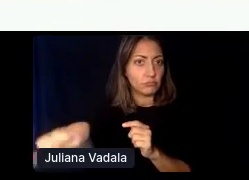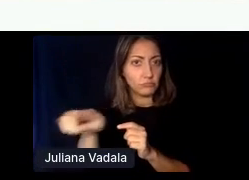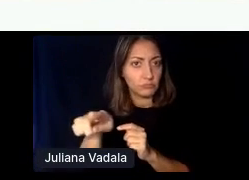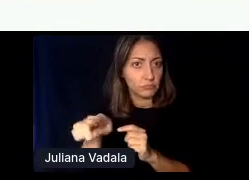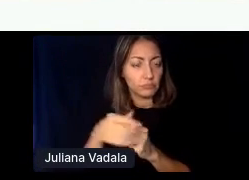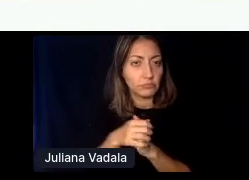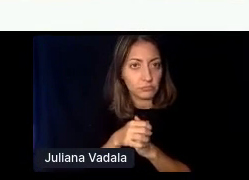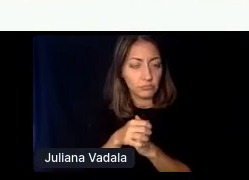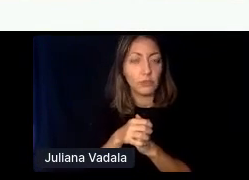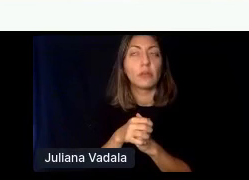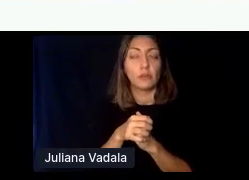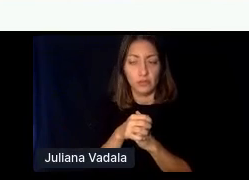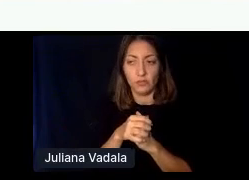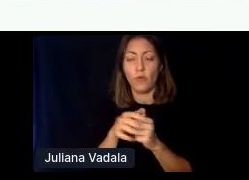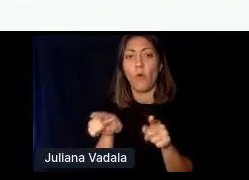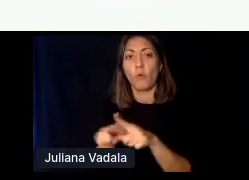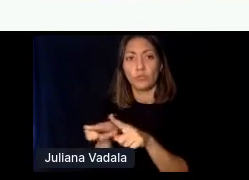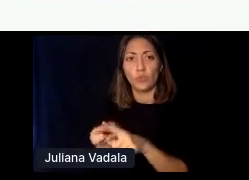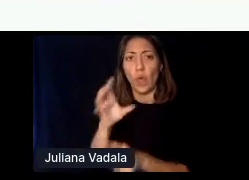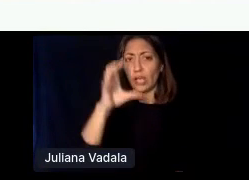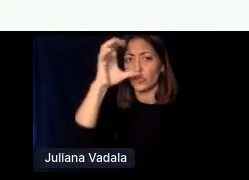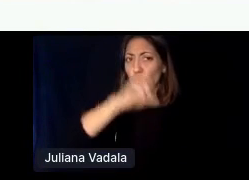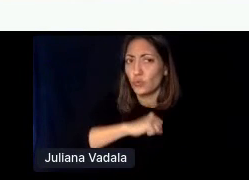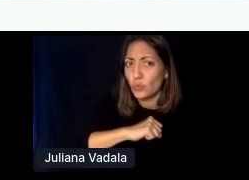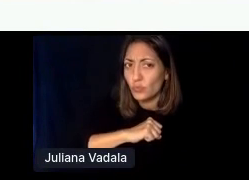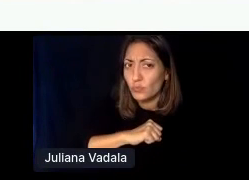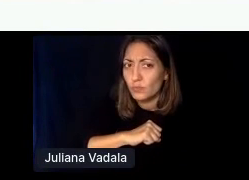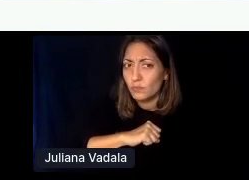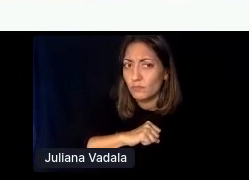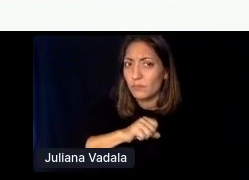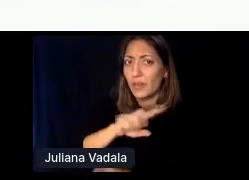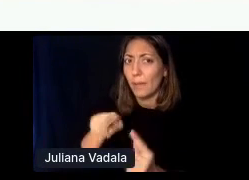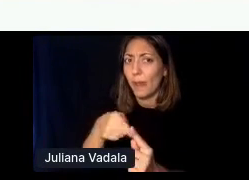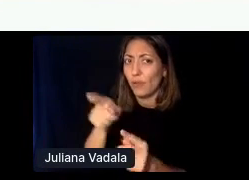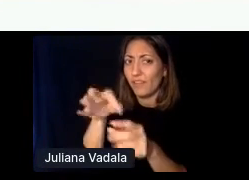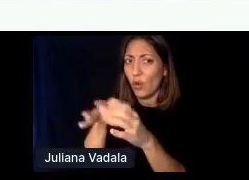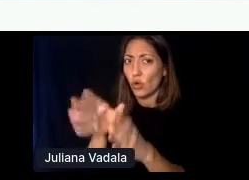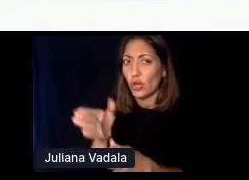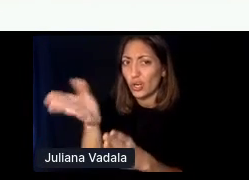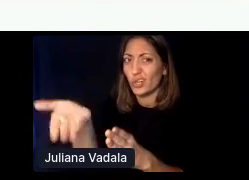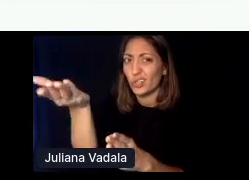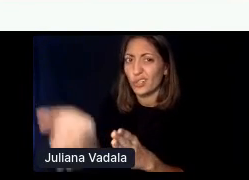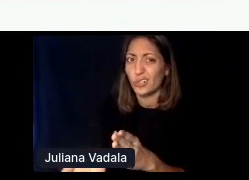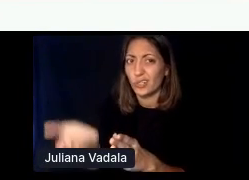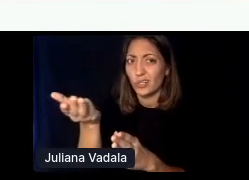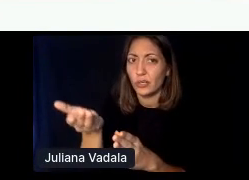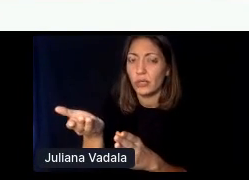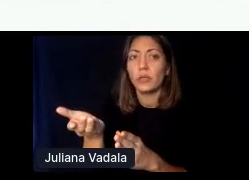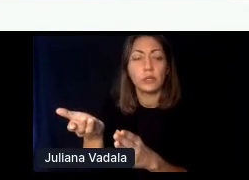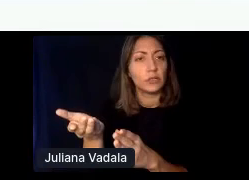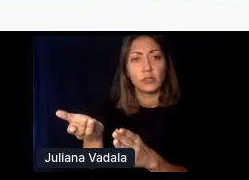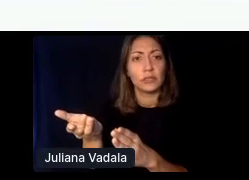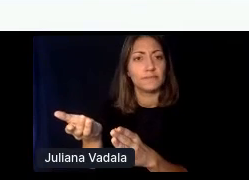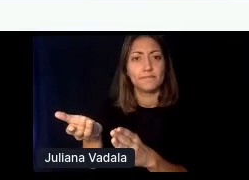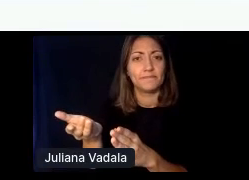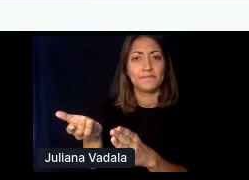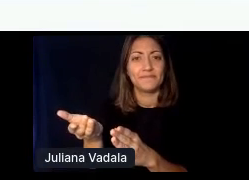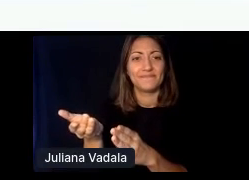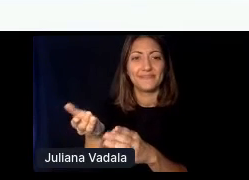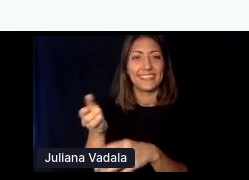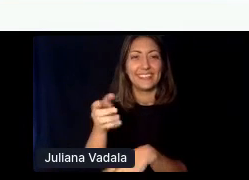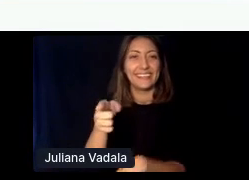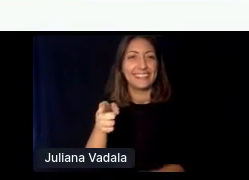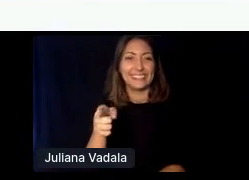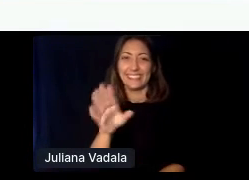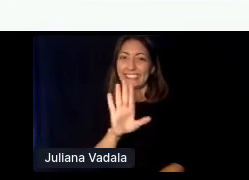about the voter and applied information based on that assumption. This isn't helpful information for the campaign. Resist